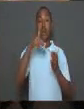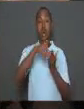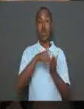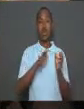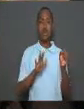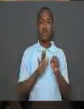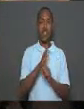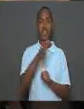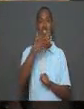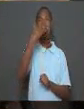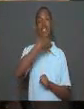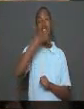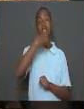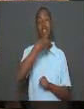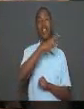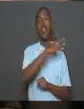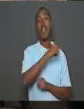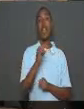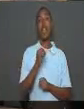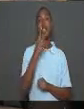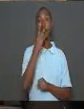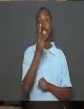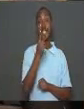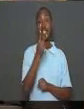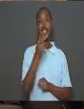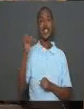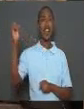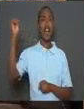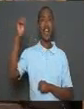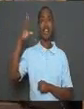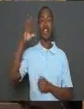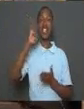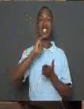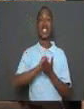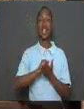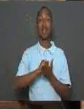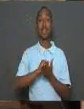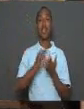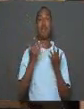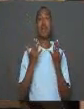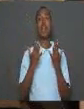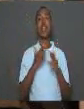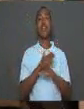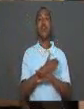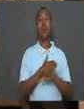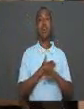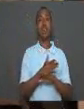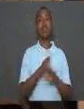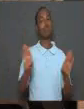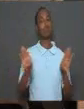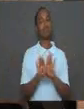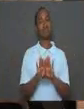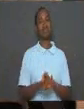the heat and see the light that the burning log gives off.